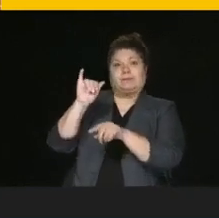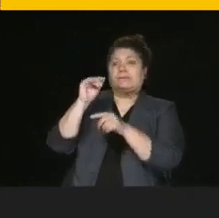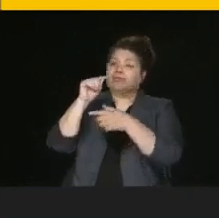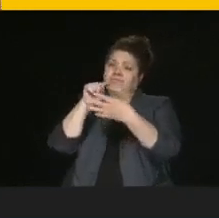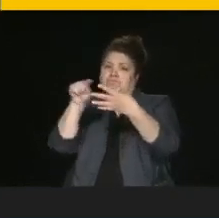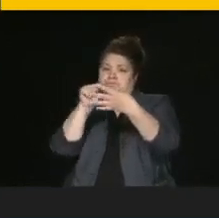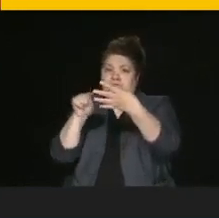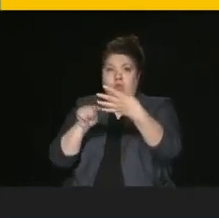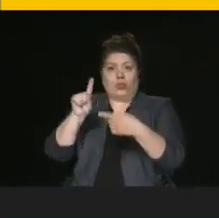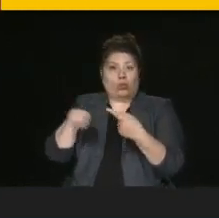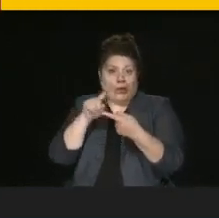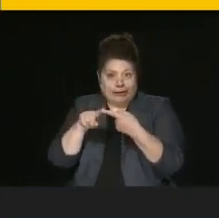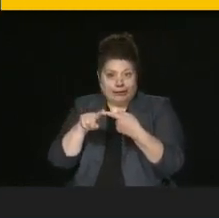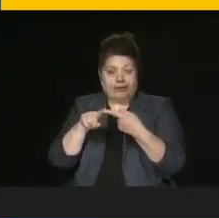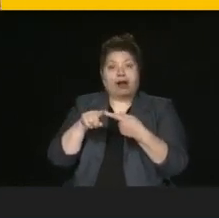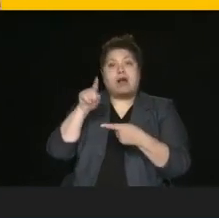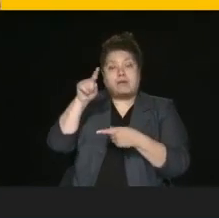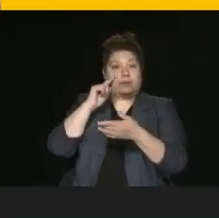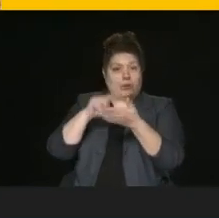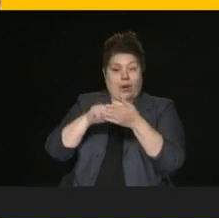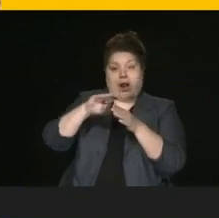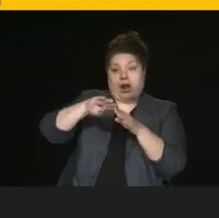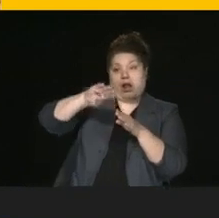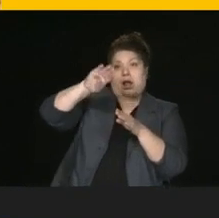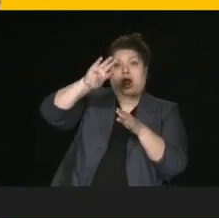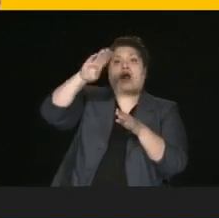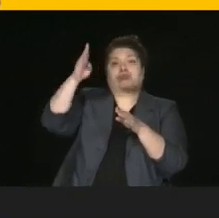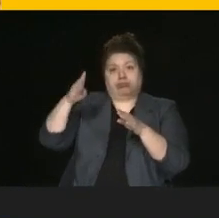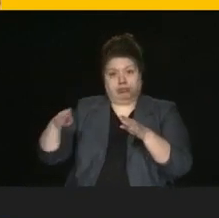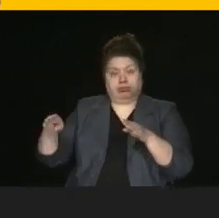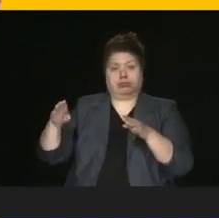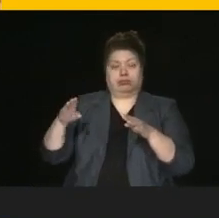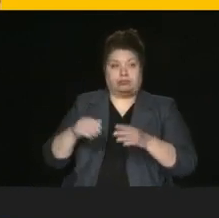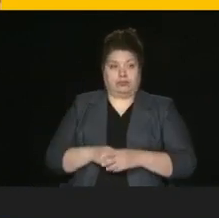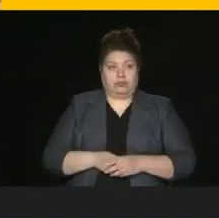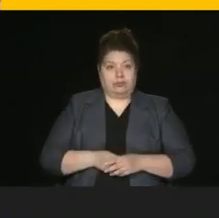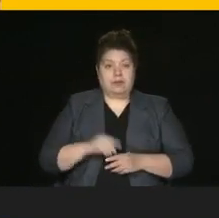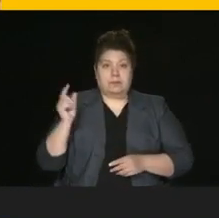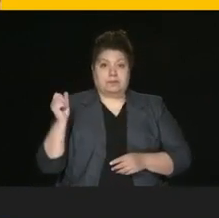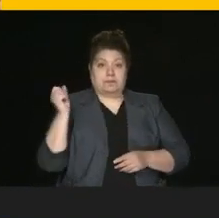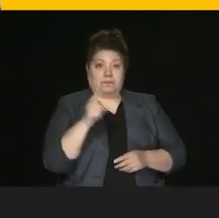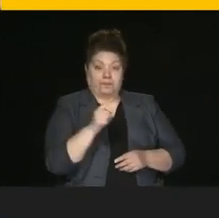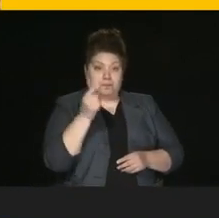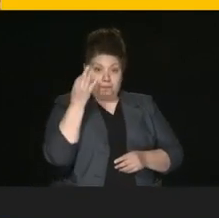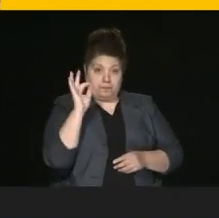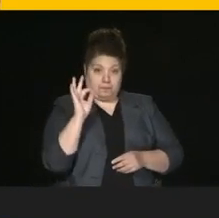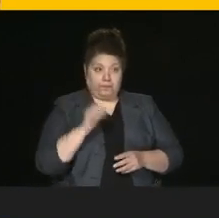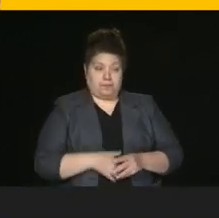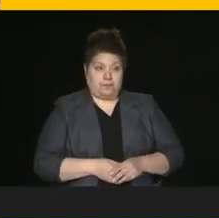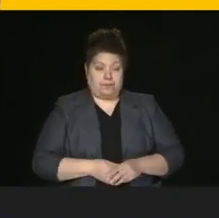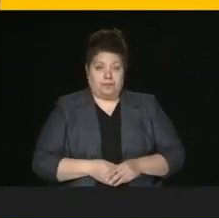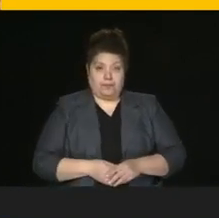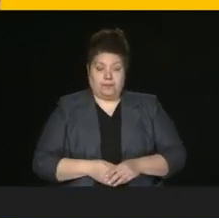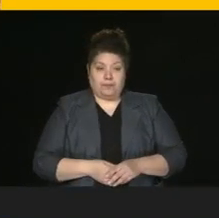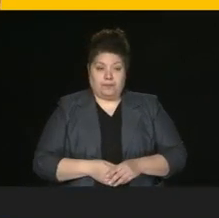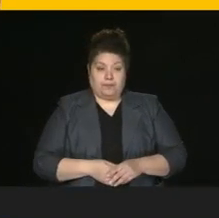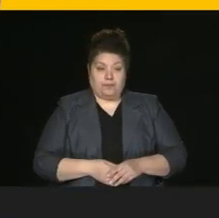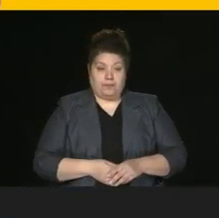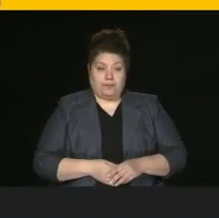C'est Dr. New, justement, pour aussi ajouter que ce que Dr. Tam a dit, que Dr. New